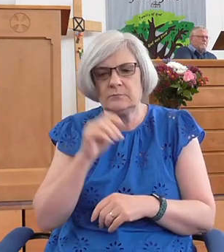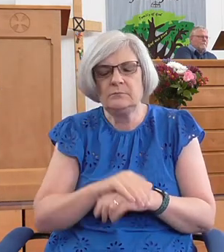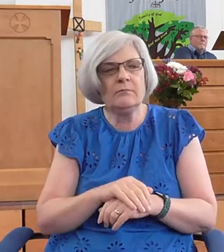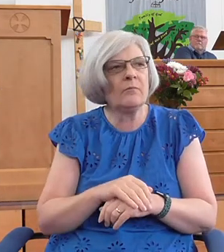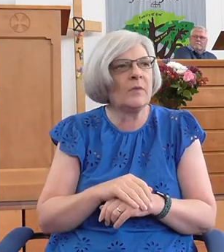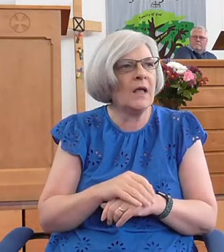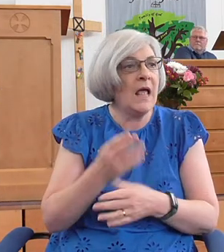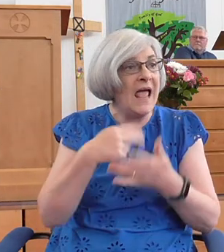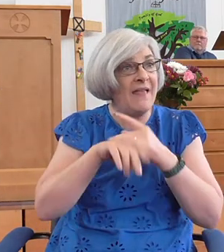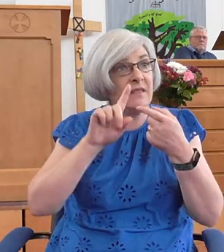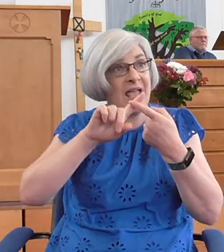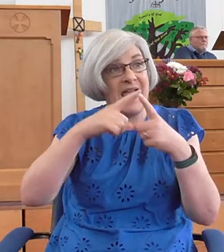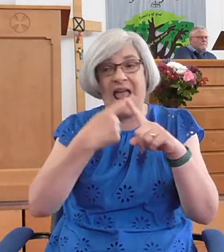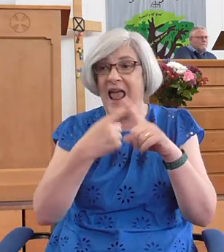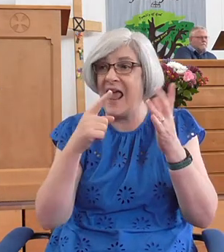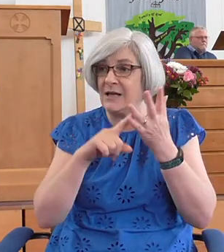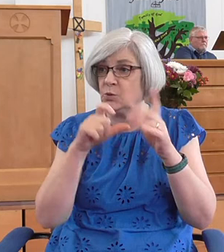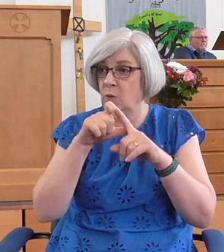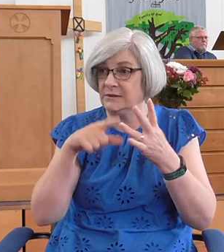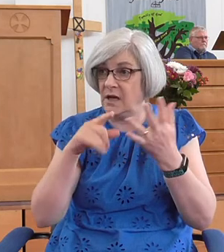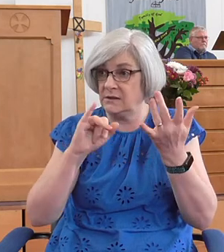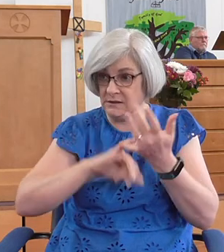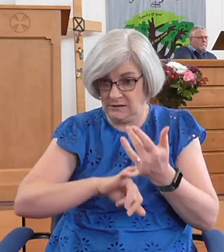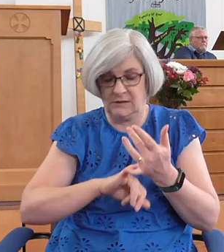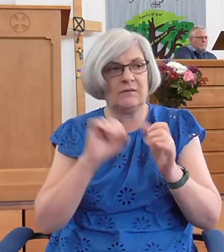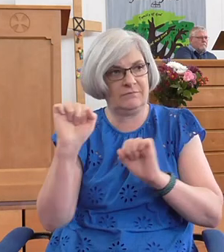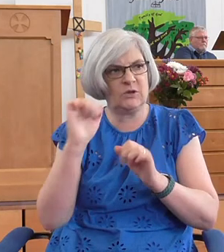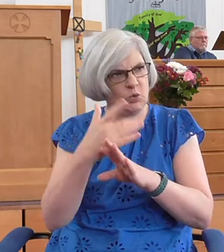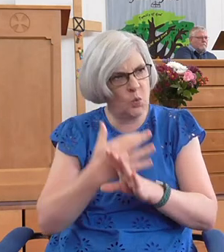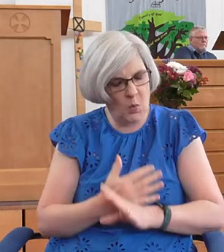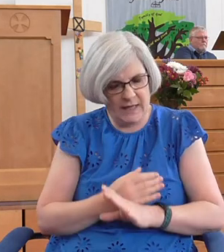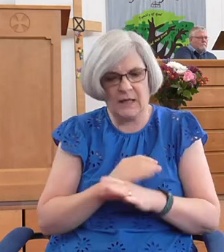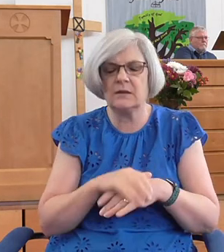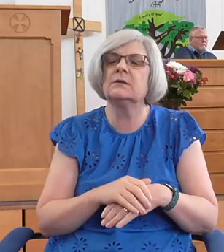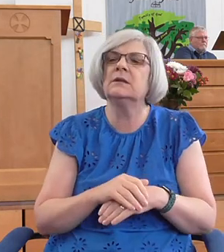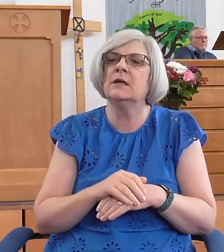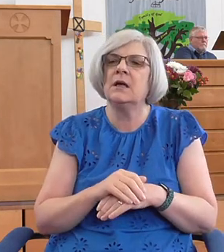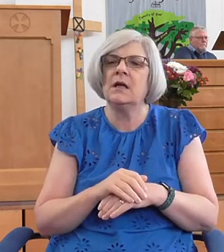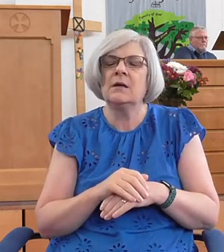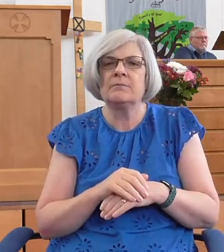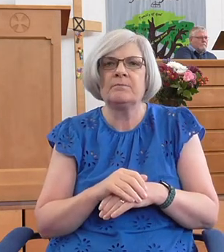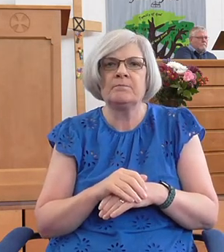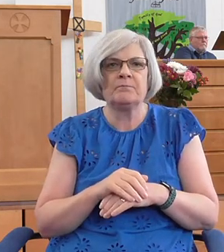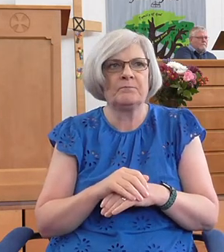in the Exodus story, we have, in the order of service, by